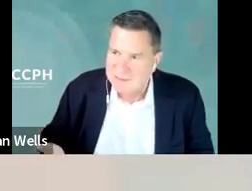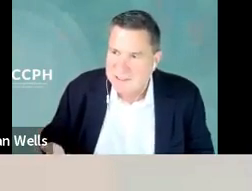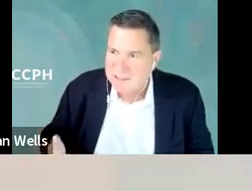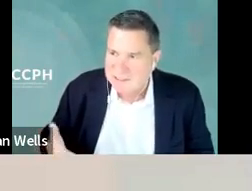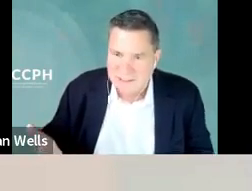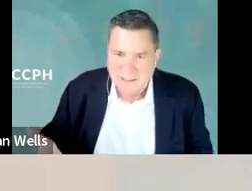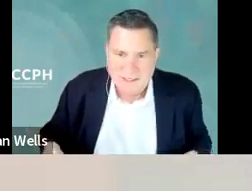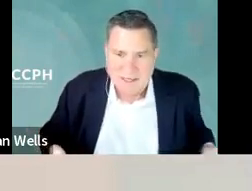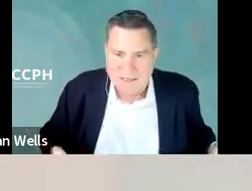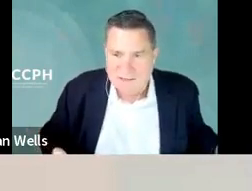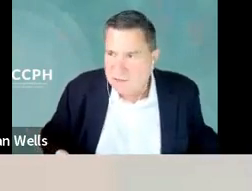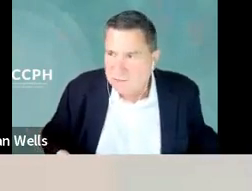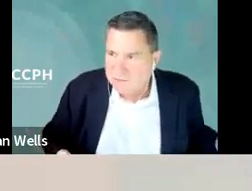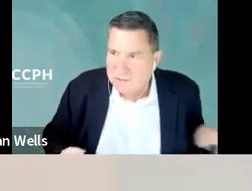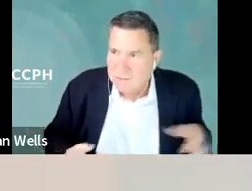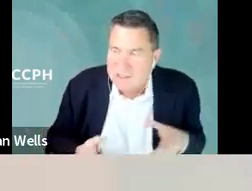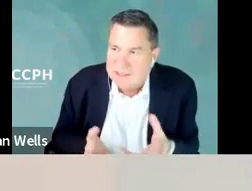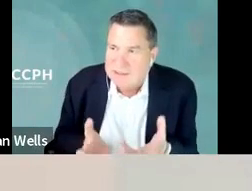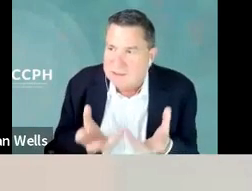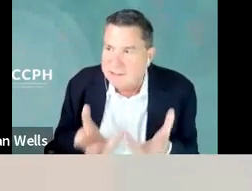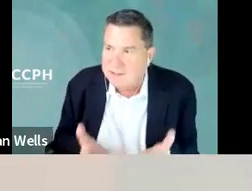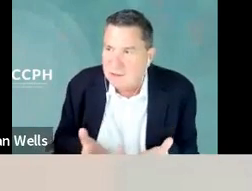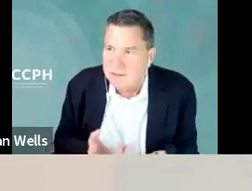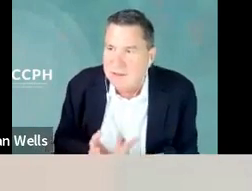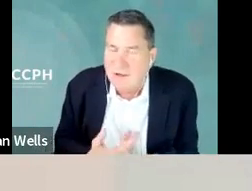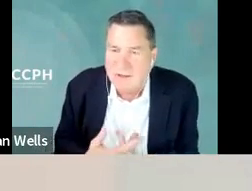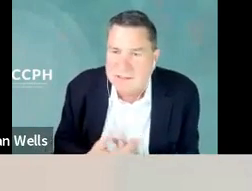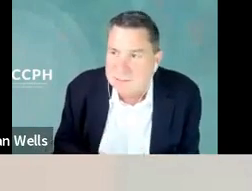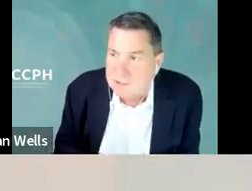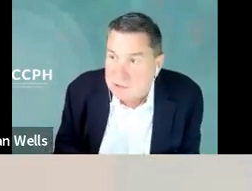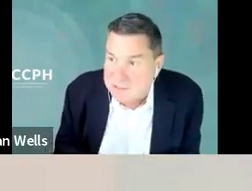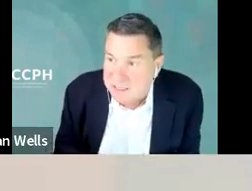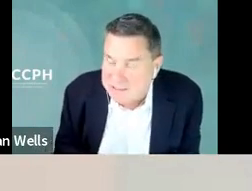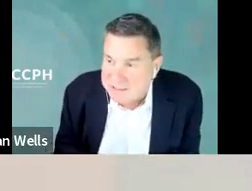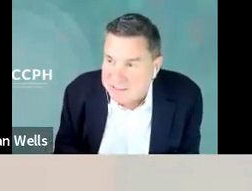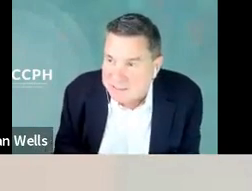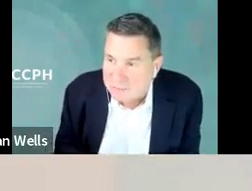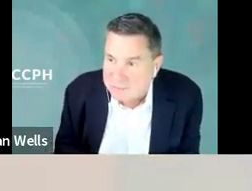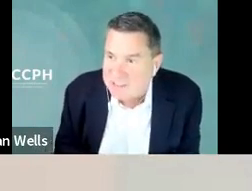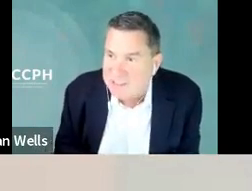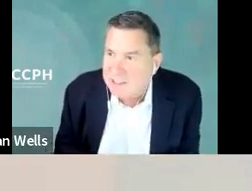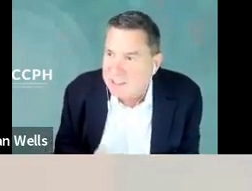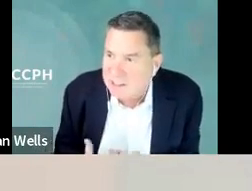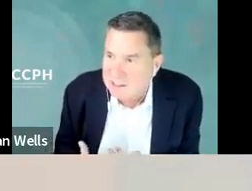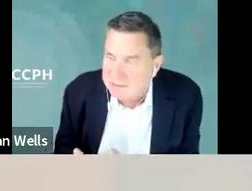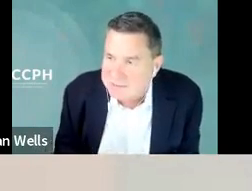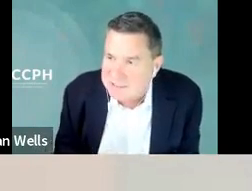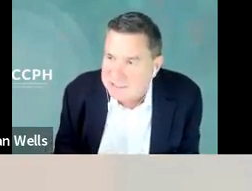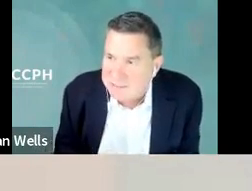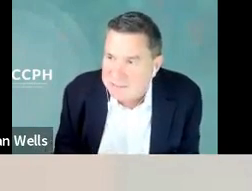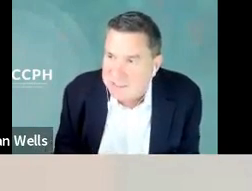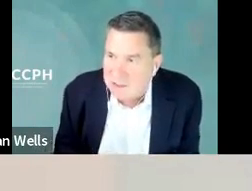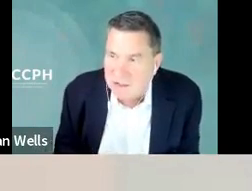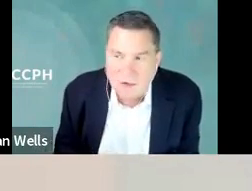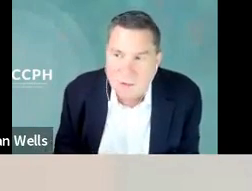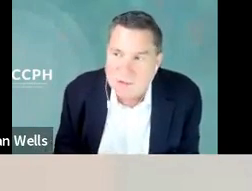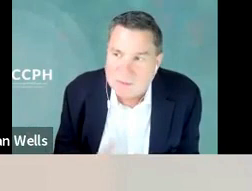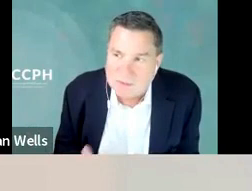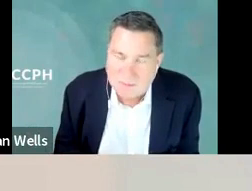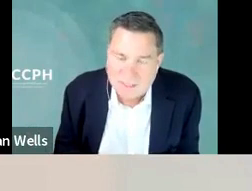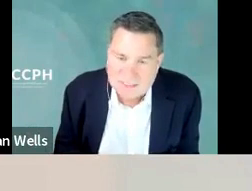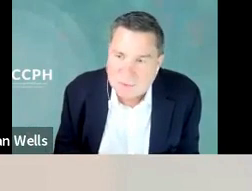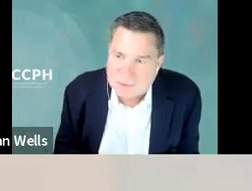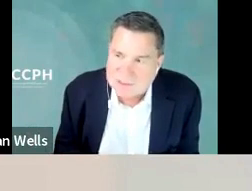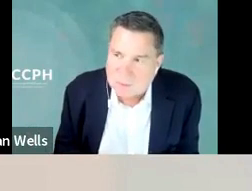about CCPH, and then hopefully we can get like some good case examples of CBPR